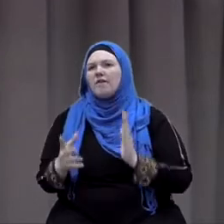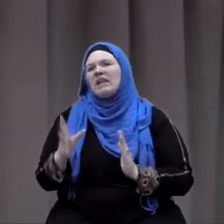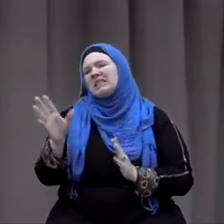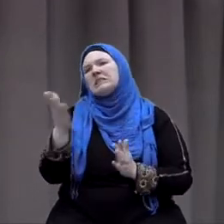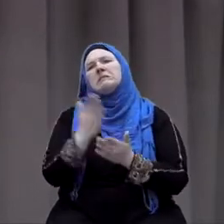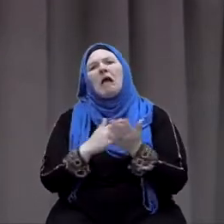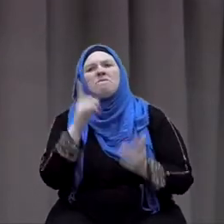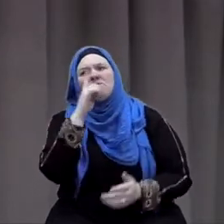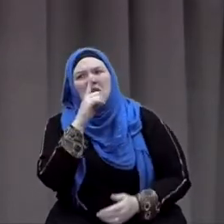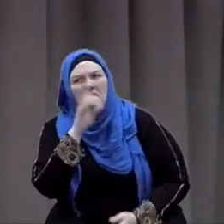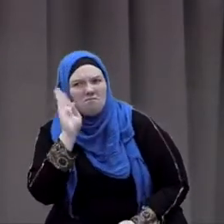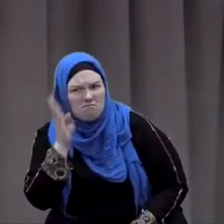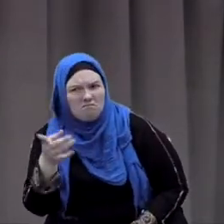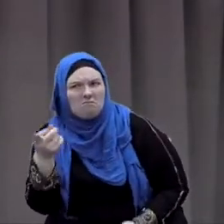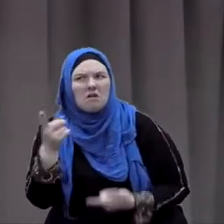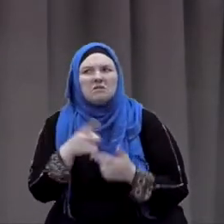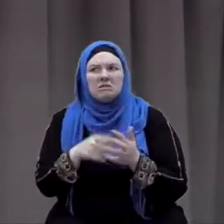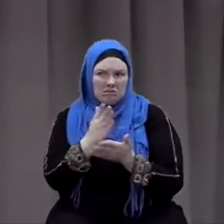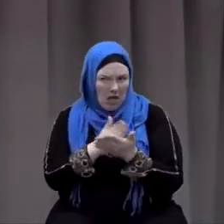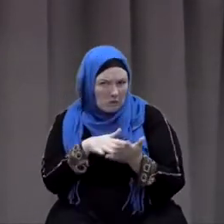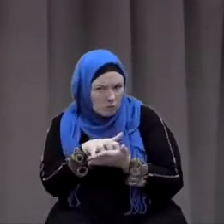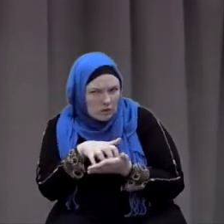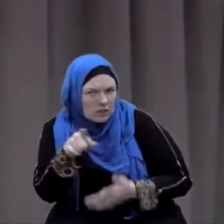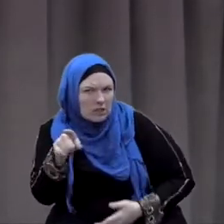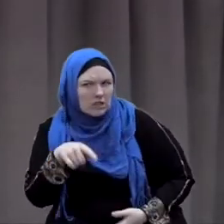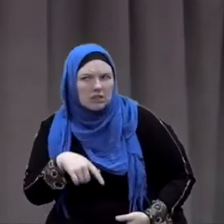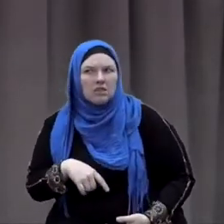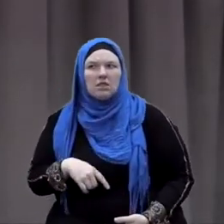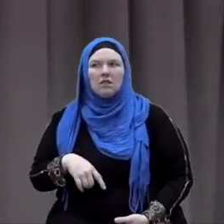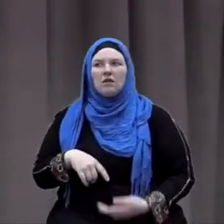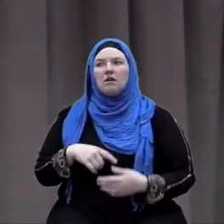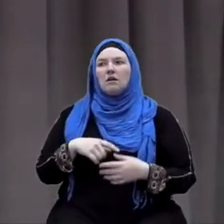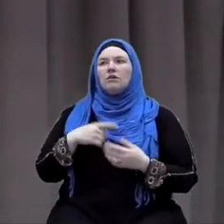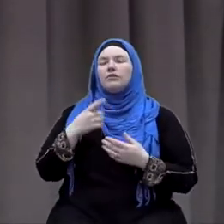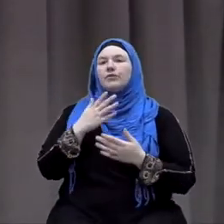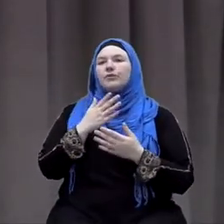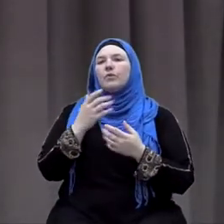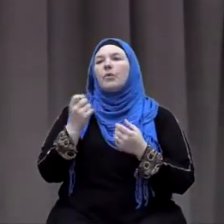It's amazing. All of those who are attacking Islam,